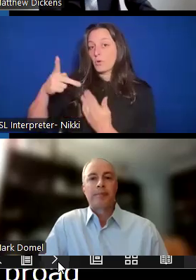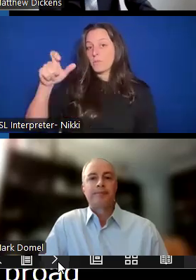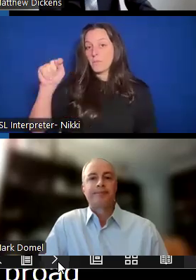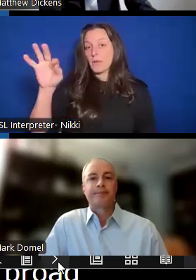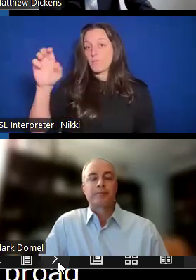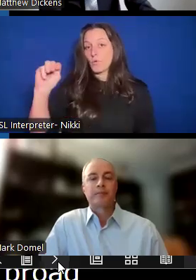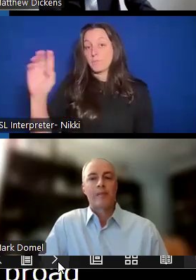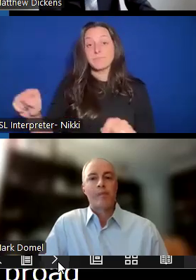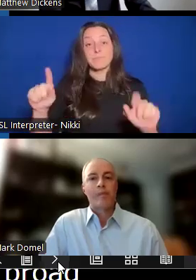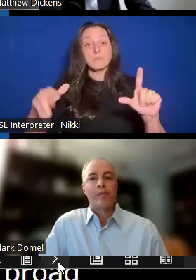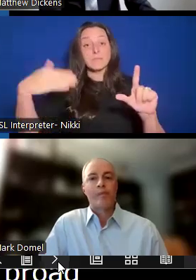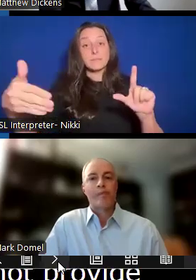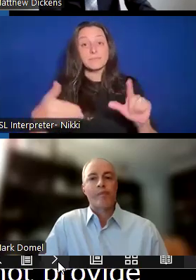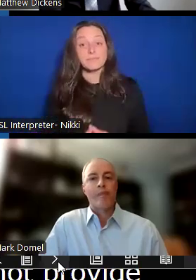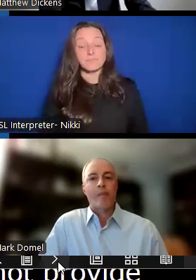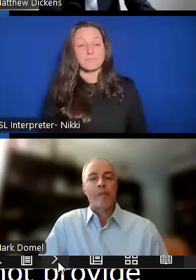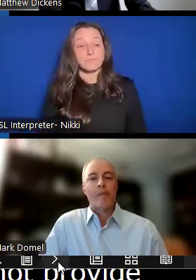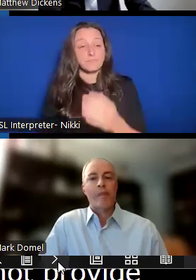Slide.